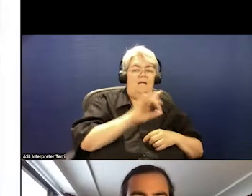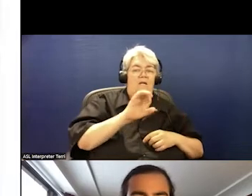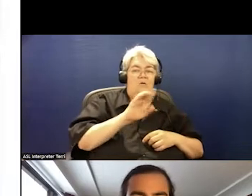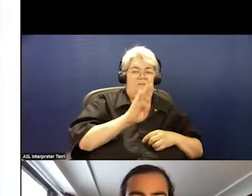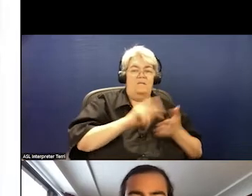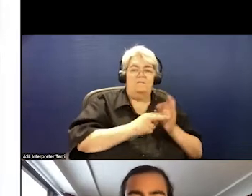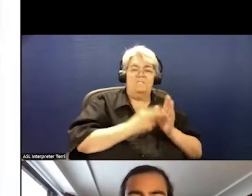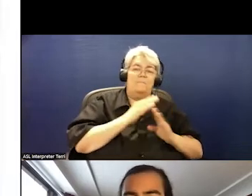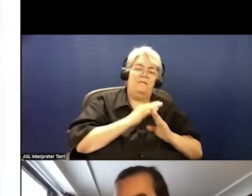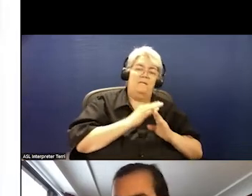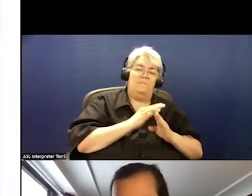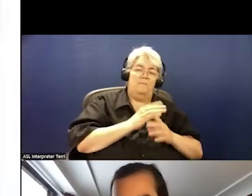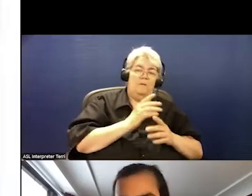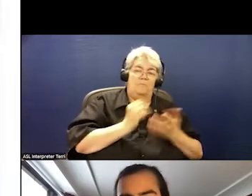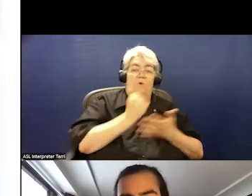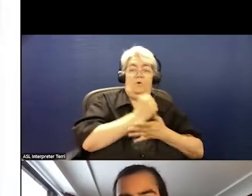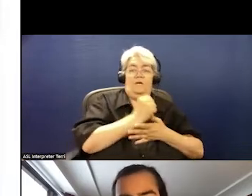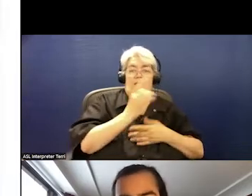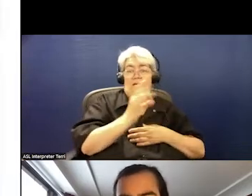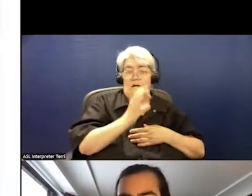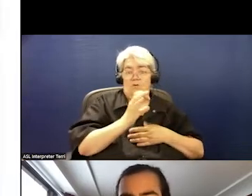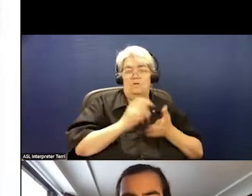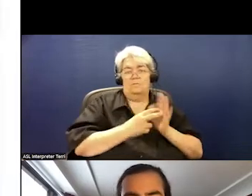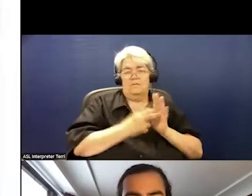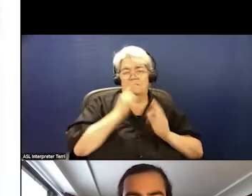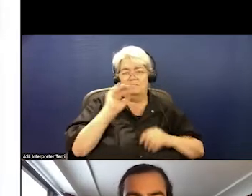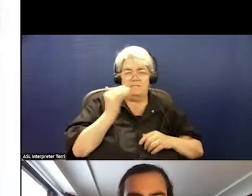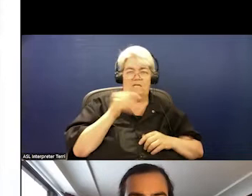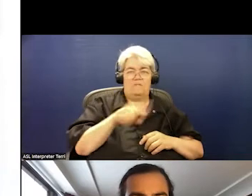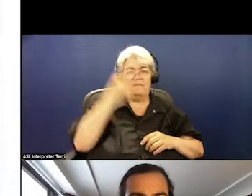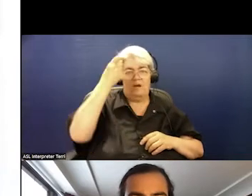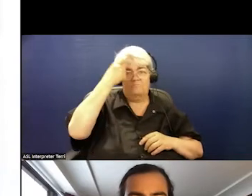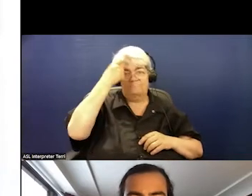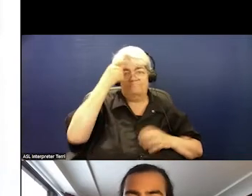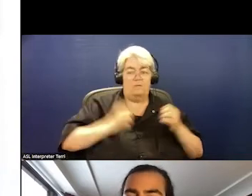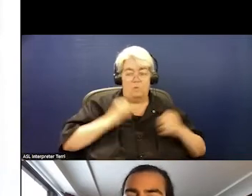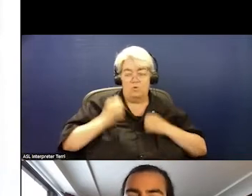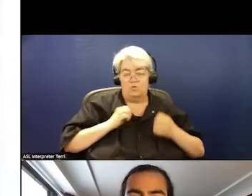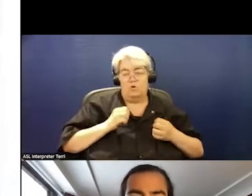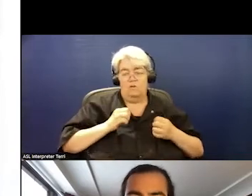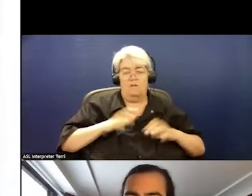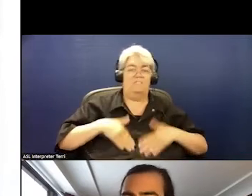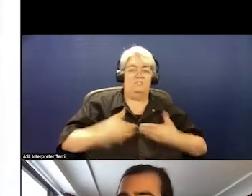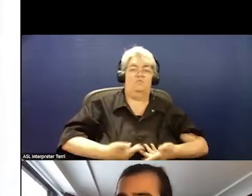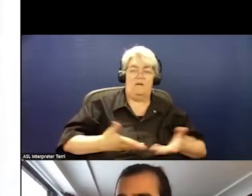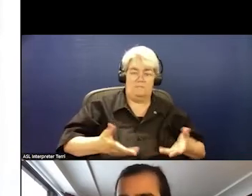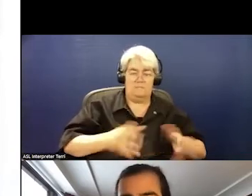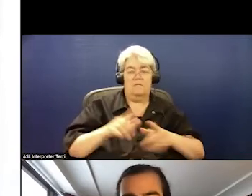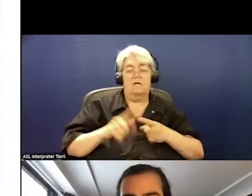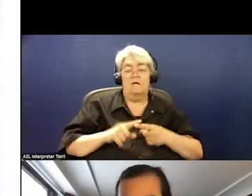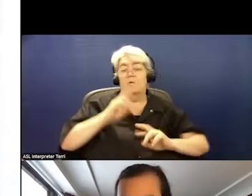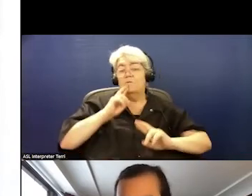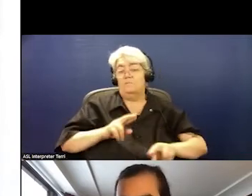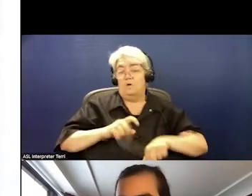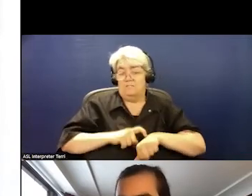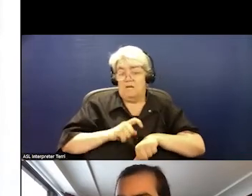and 800 is for people who appear to be in some sort of emotional distress. The average response time is